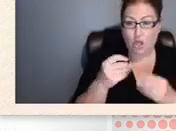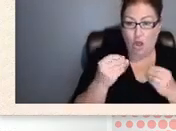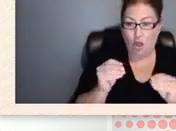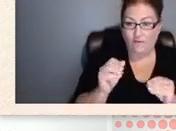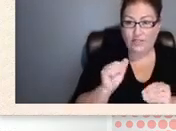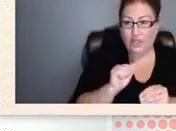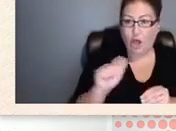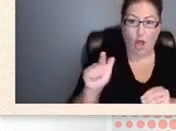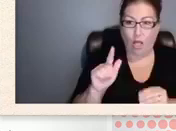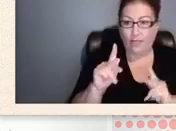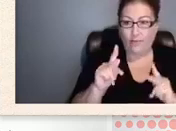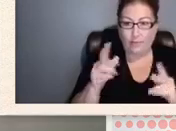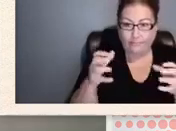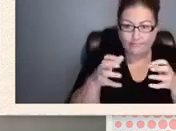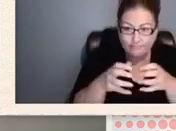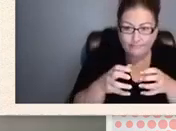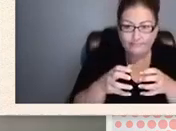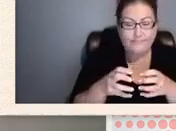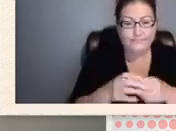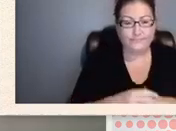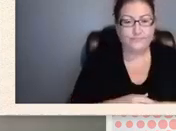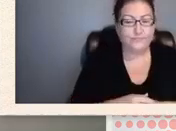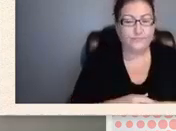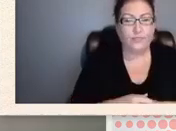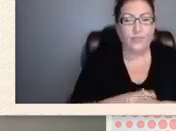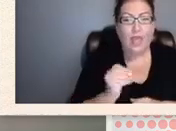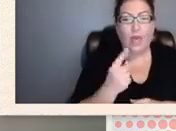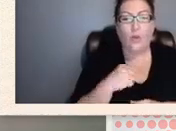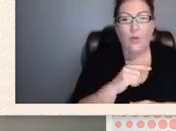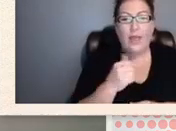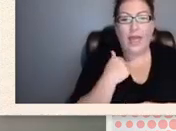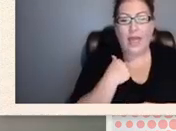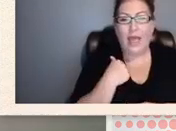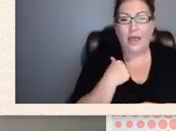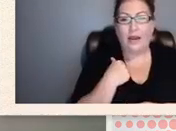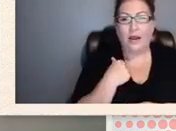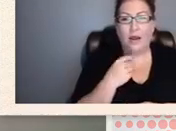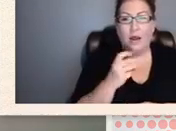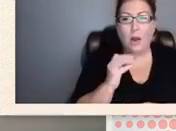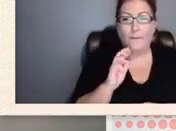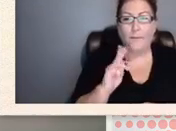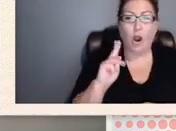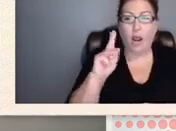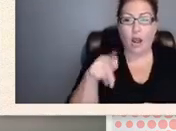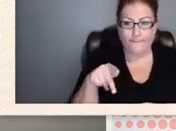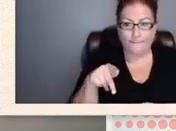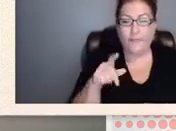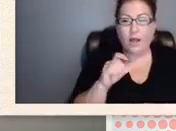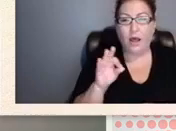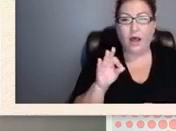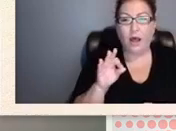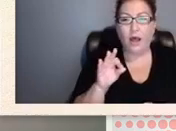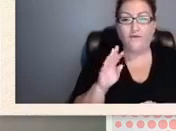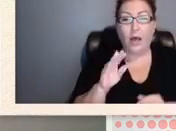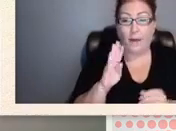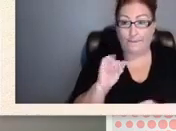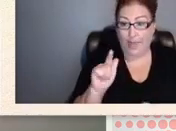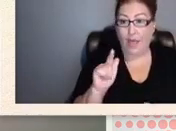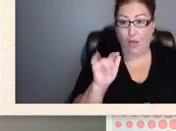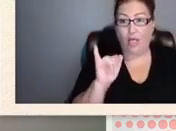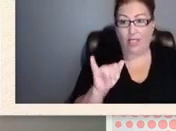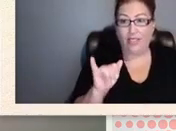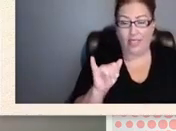got together. And we had a markup of a bill that was bipartisan. It